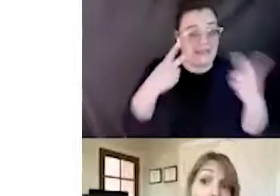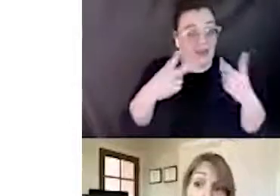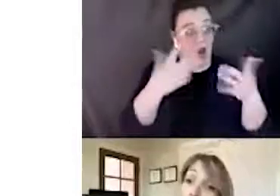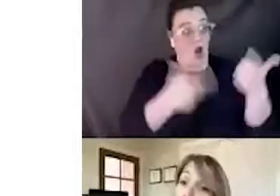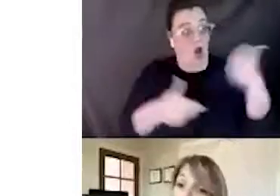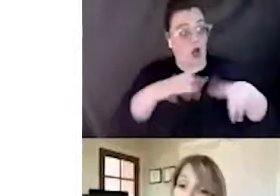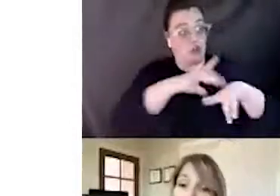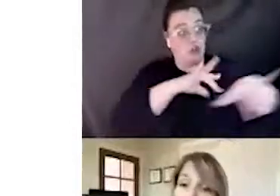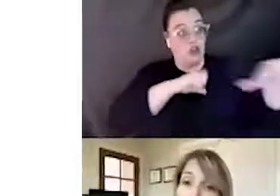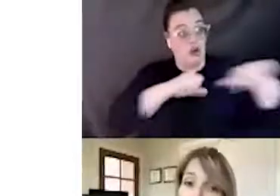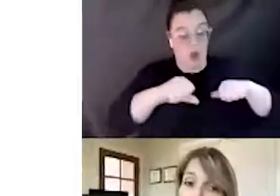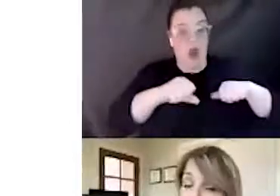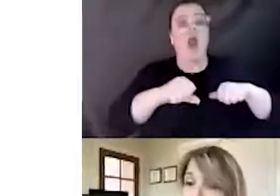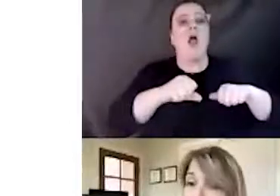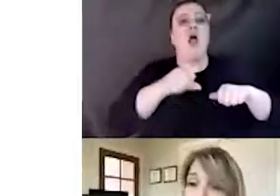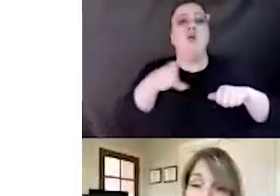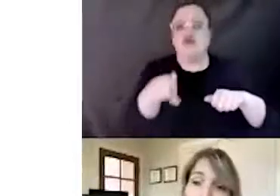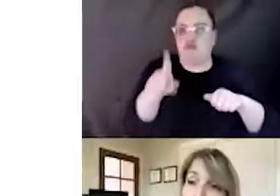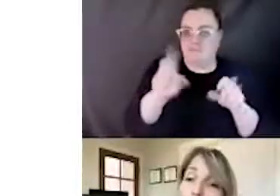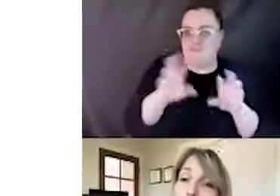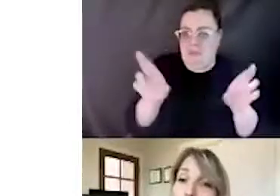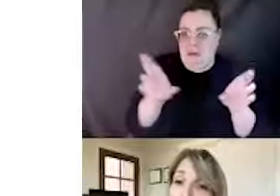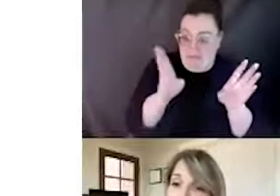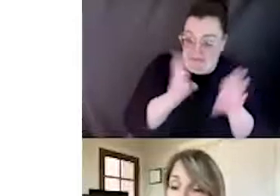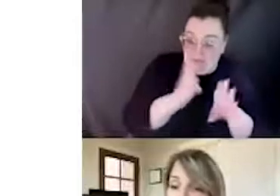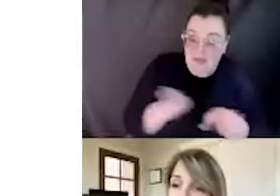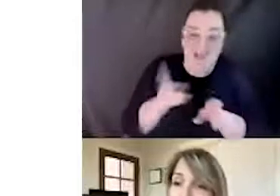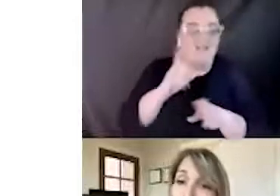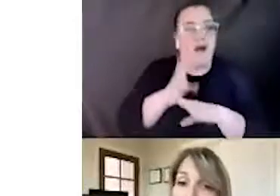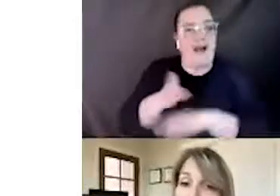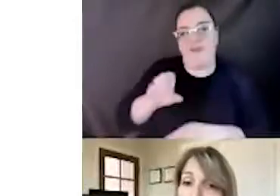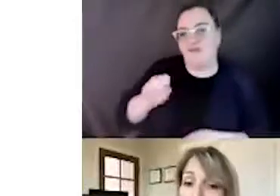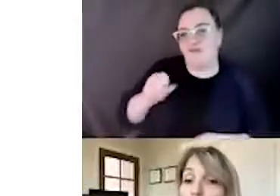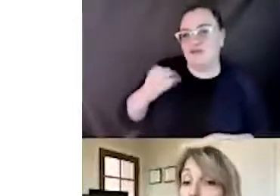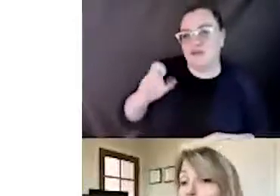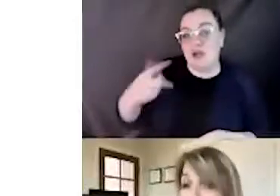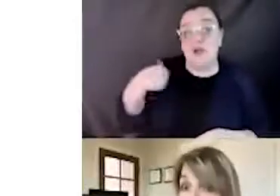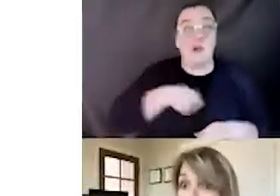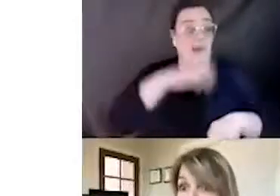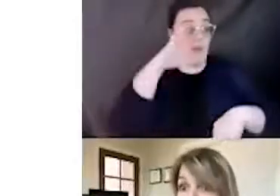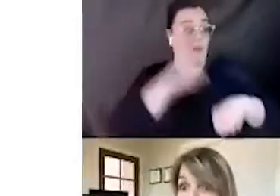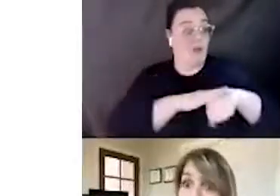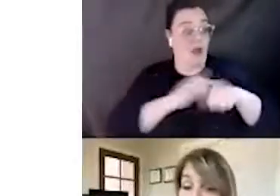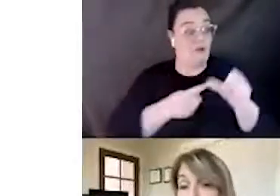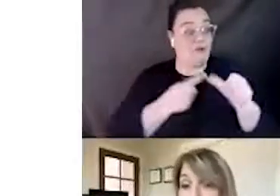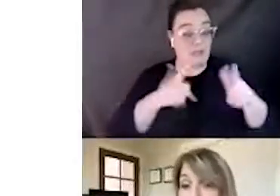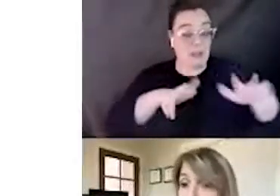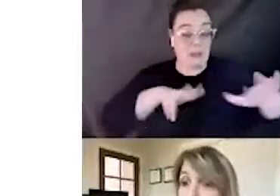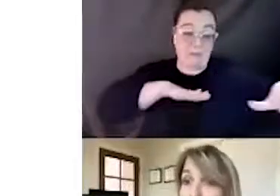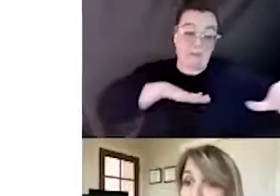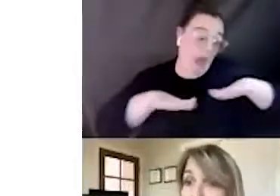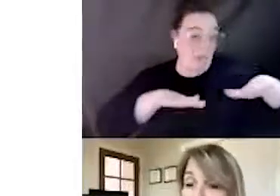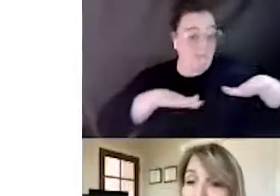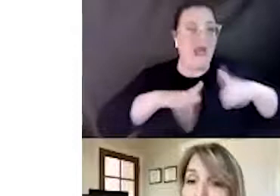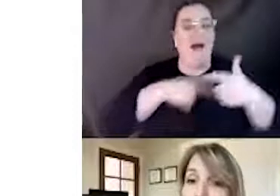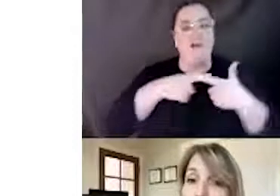people should be prepared for aftershocks. So hopefully we'll be able to provide warning that during the large earthquake, people should know, hey, there's a big earthquake, we